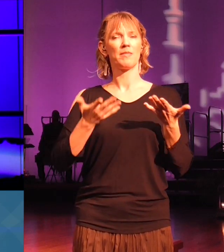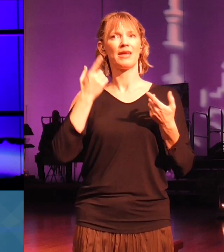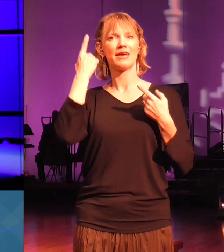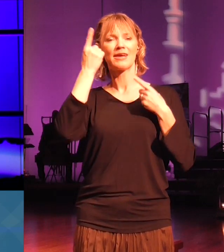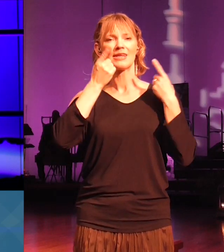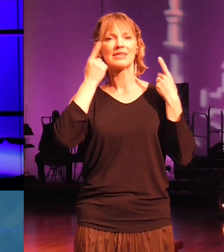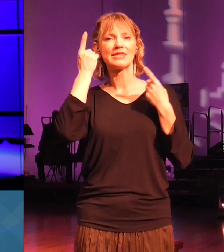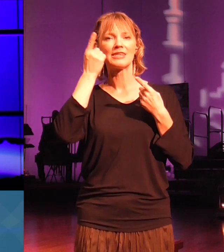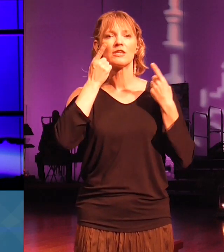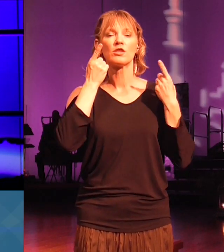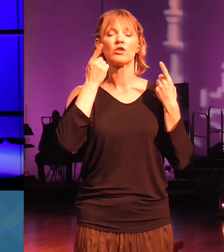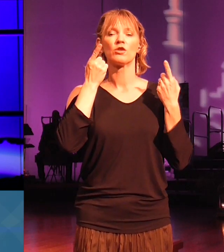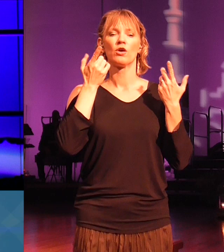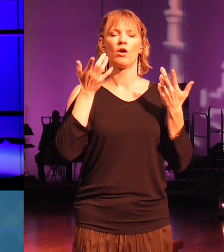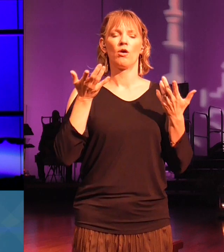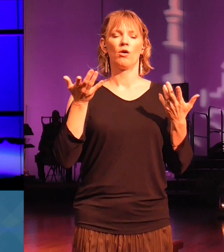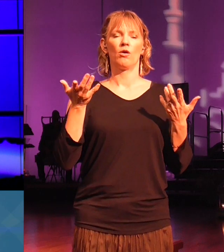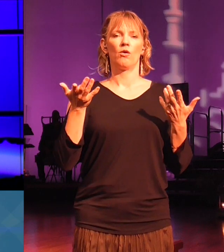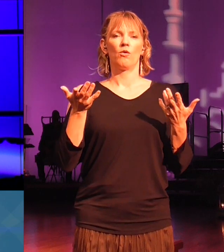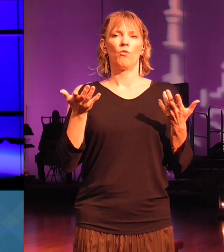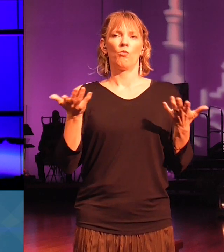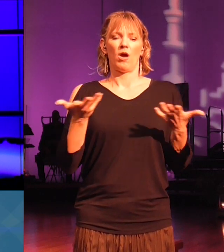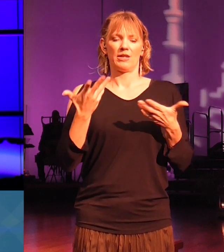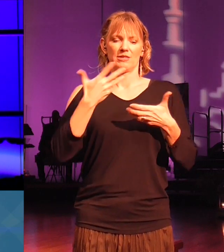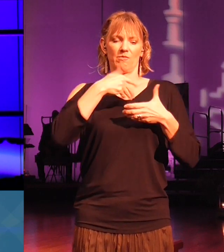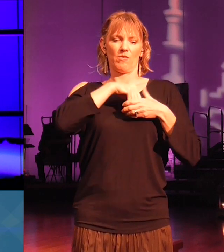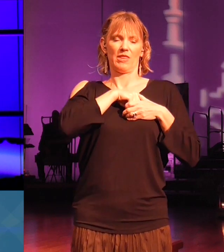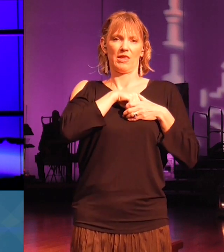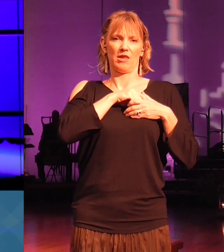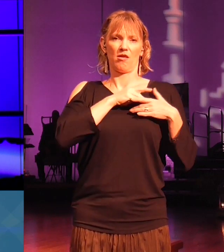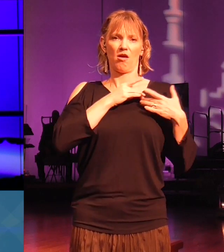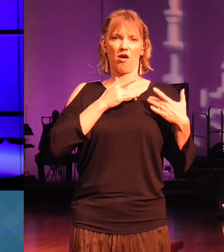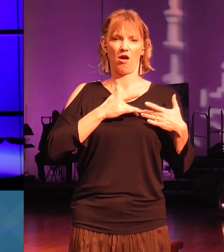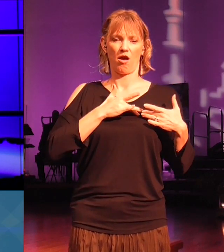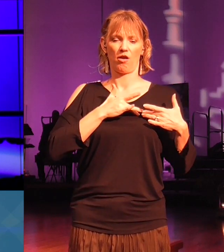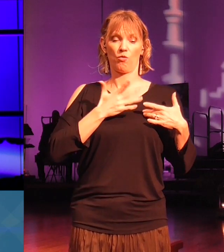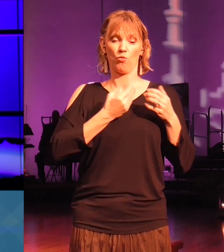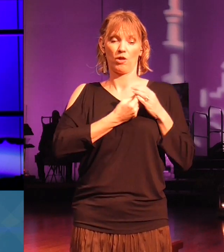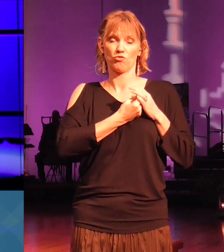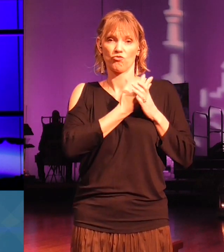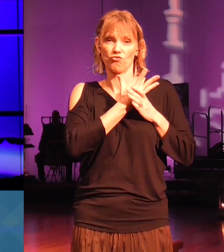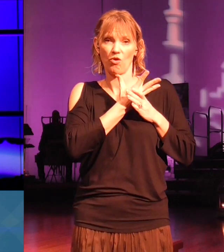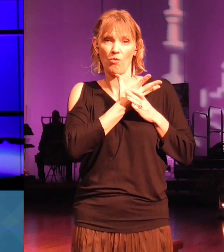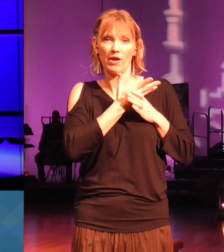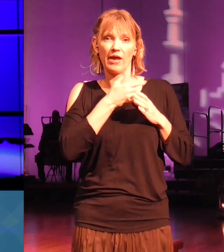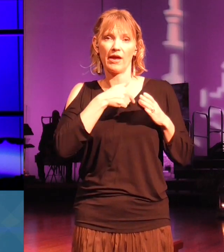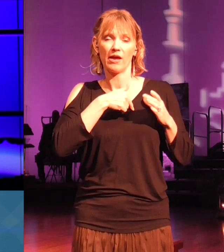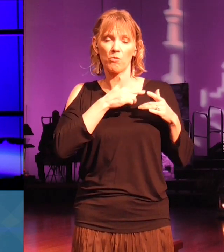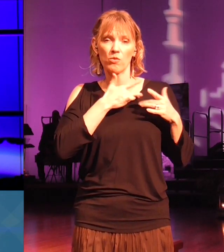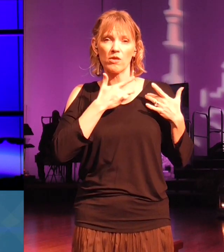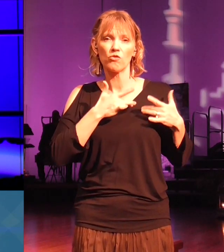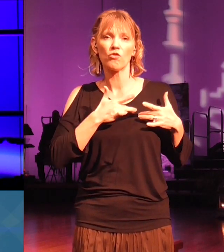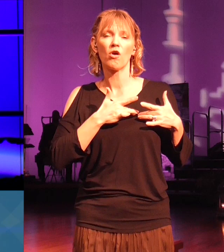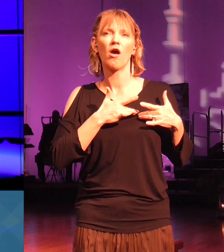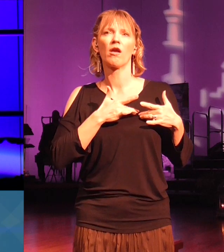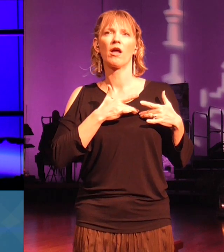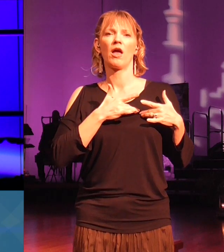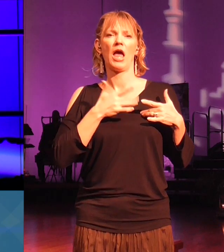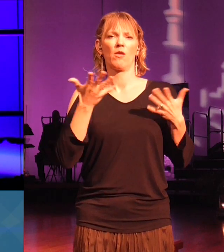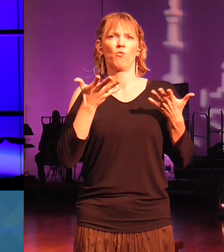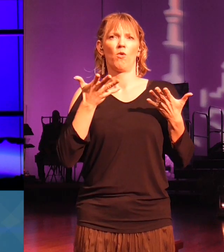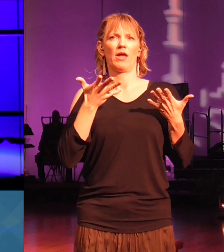what lies within your heart, what is growing there, and what lies outside.